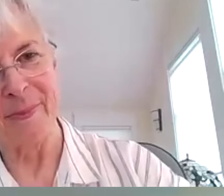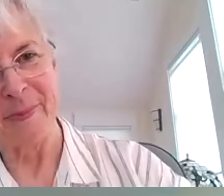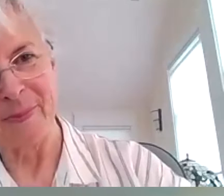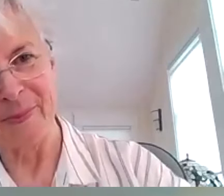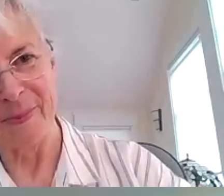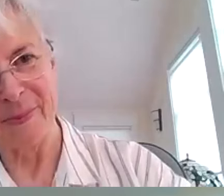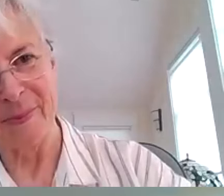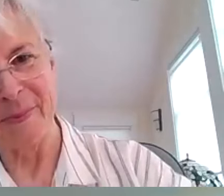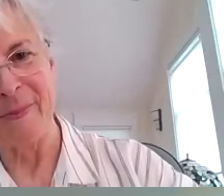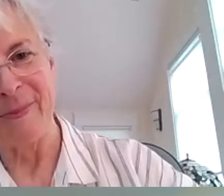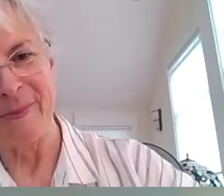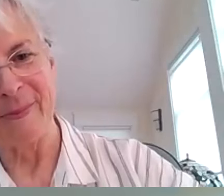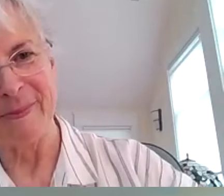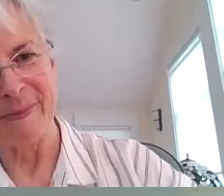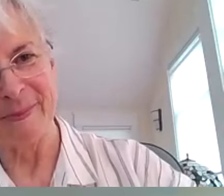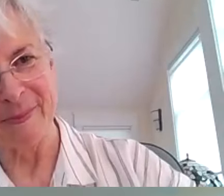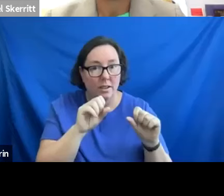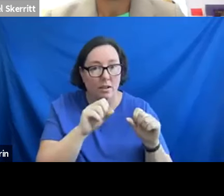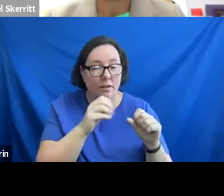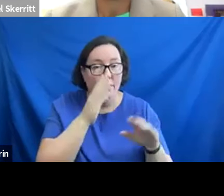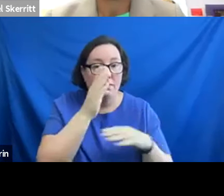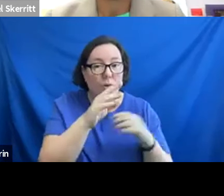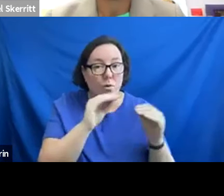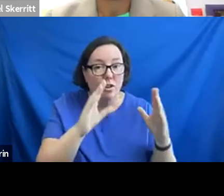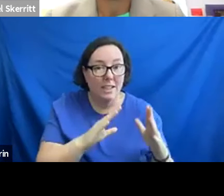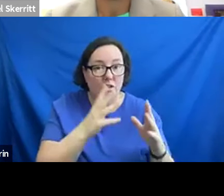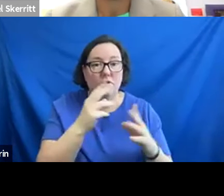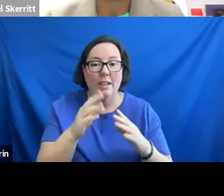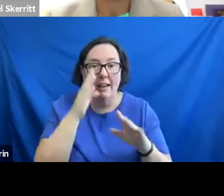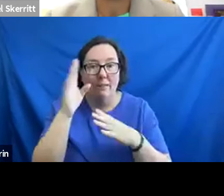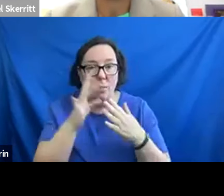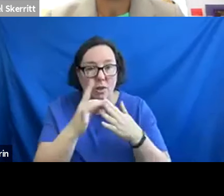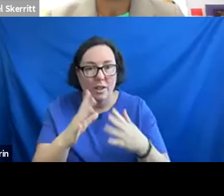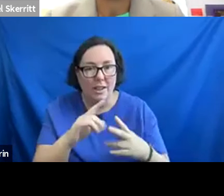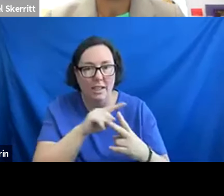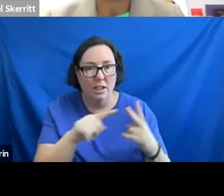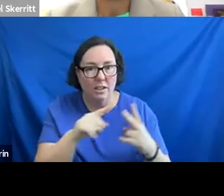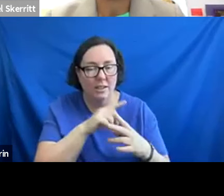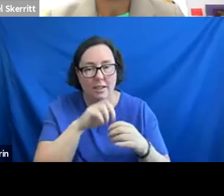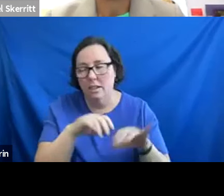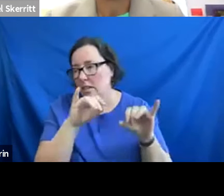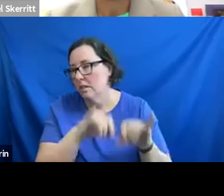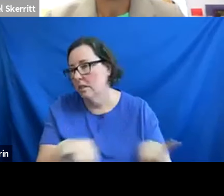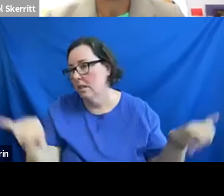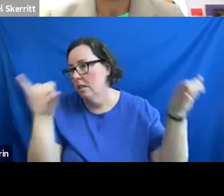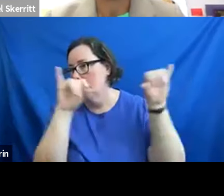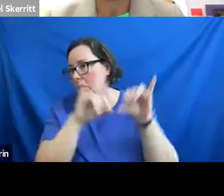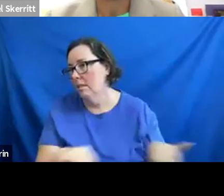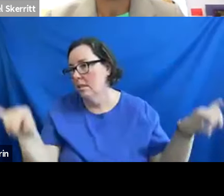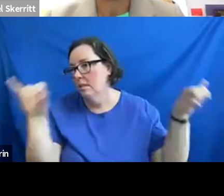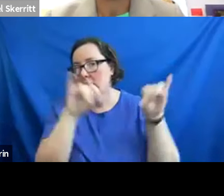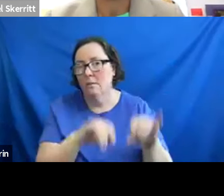to teach potential teachers and potential leaders in the same way